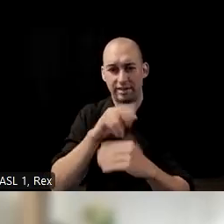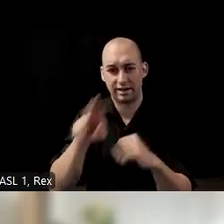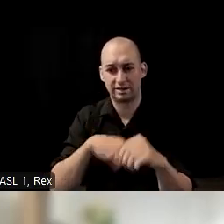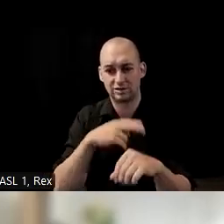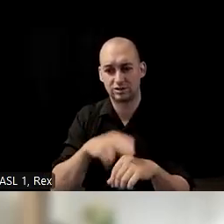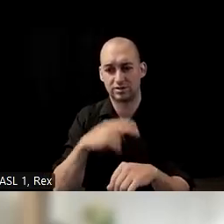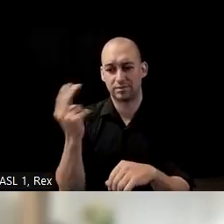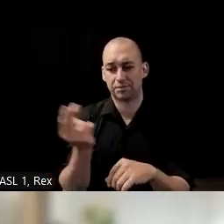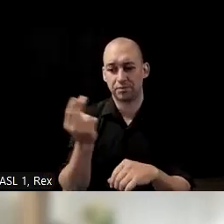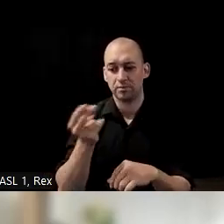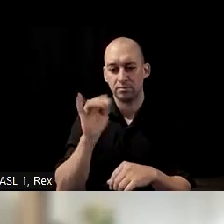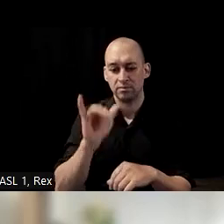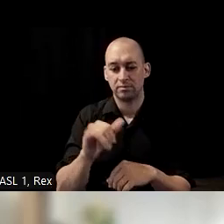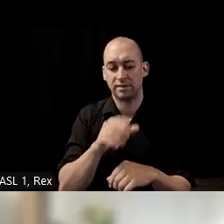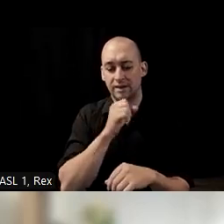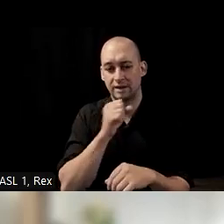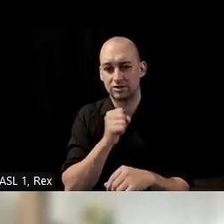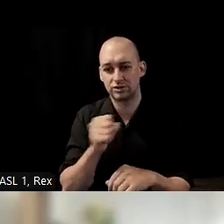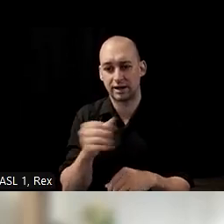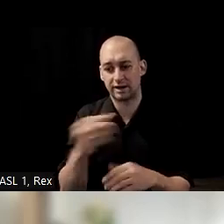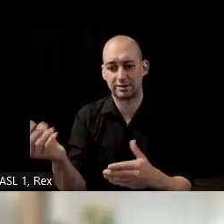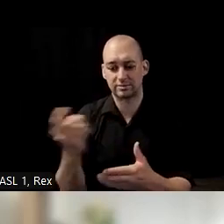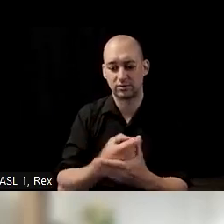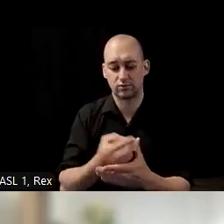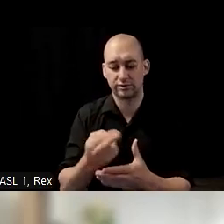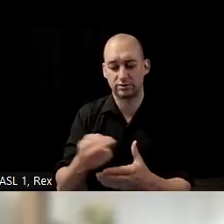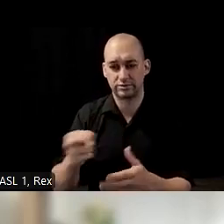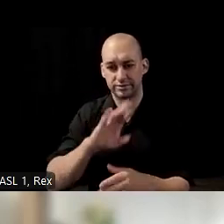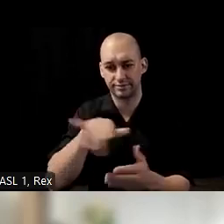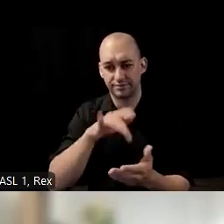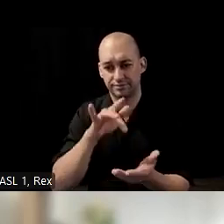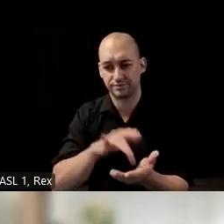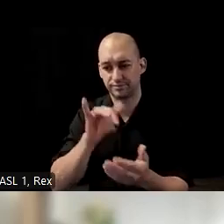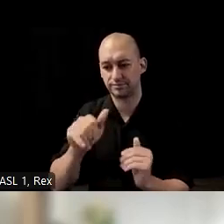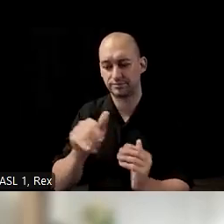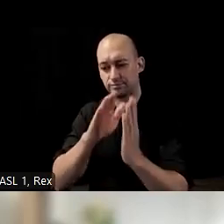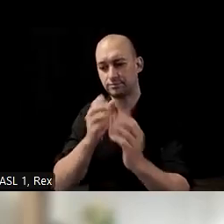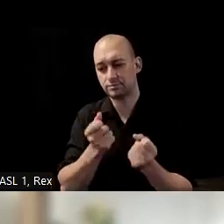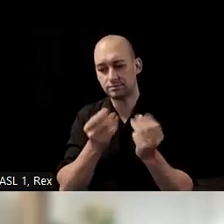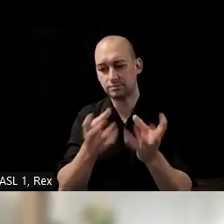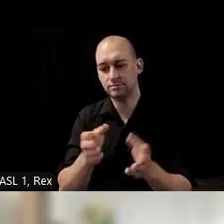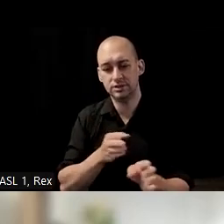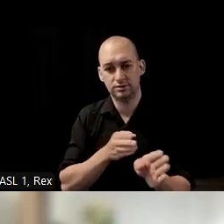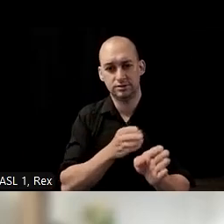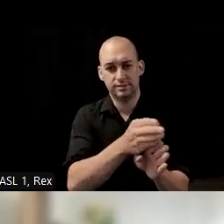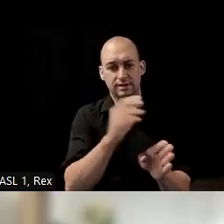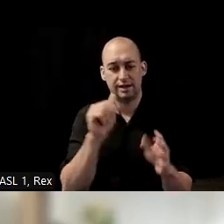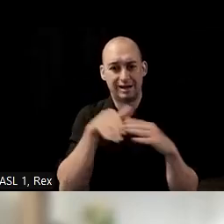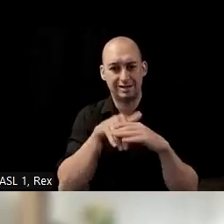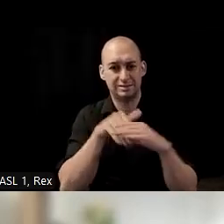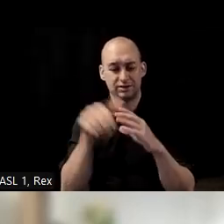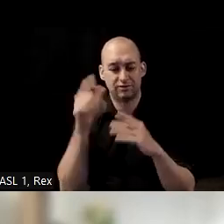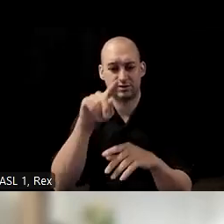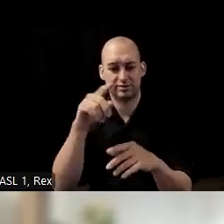utilizing the Aging and Disability Resource Center connection programs, this approach will provide streamlined access to dementia care information